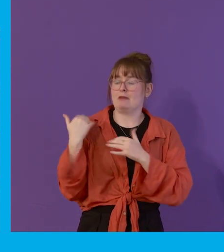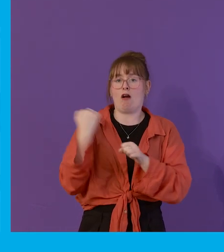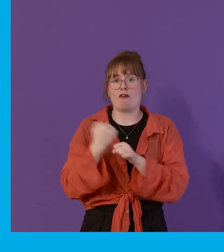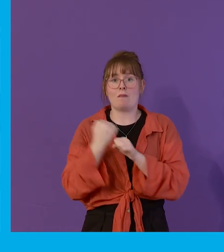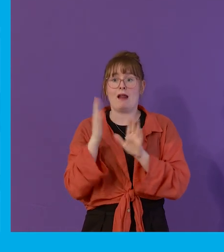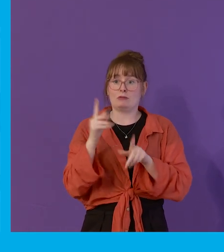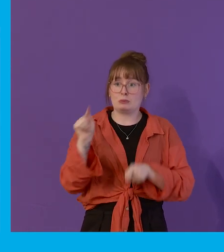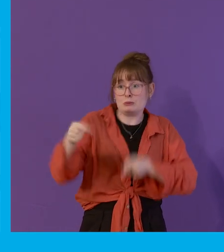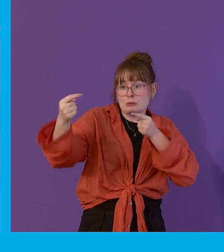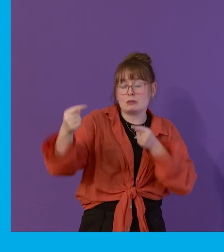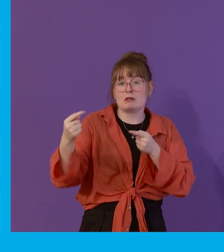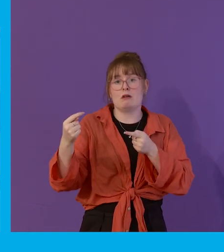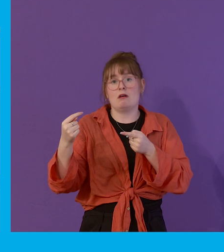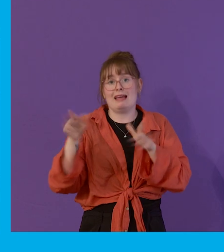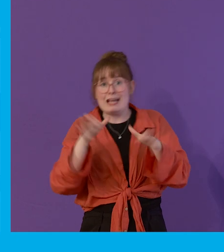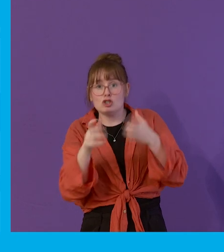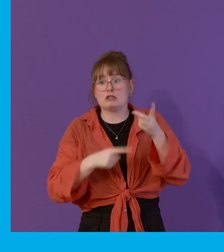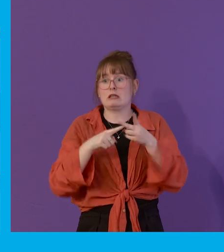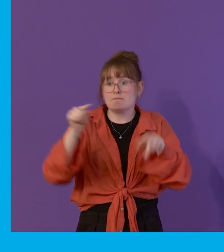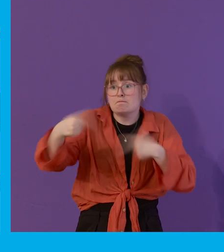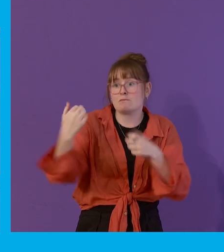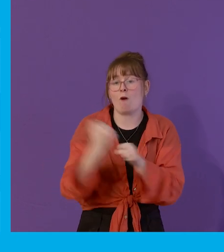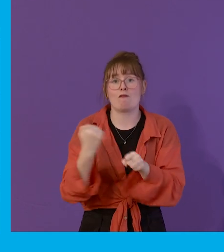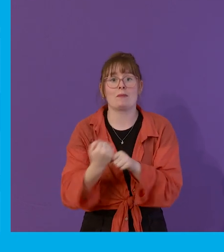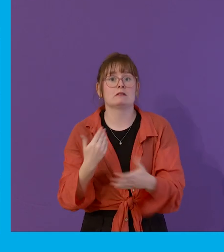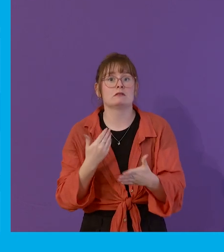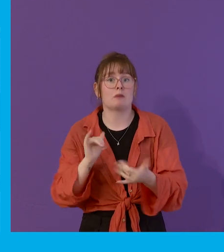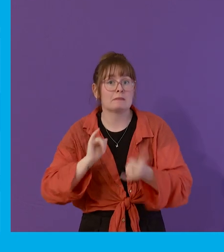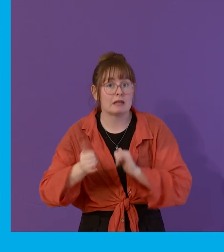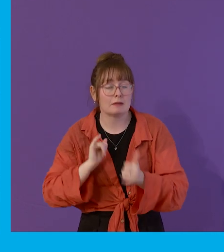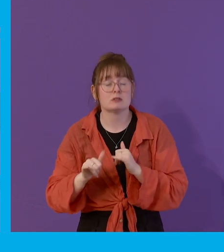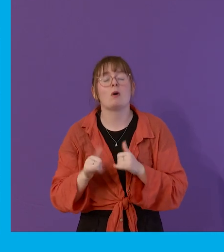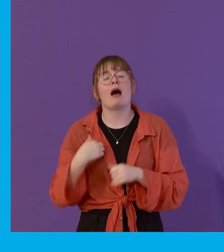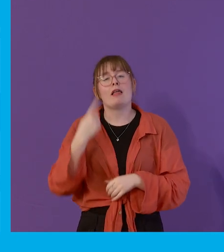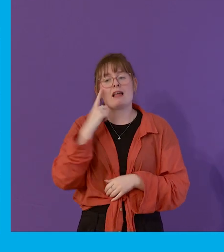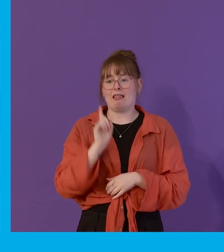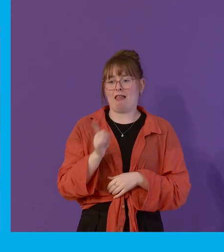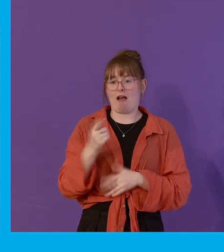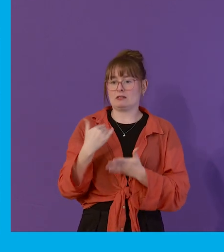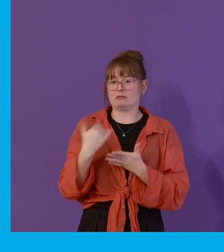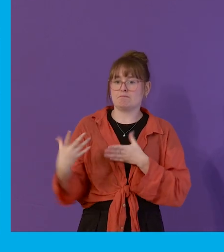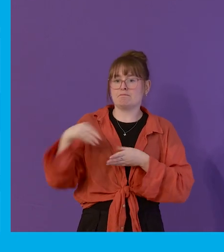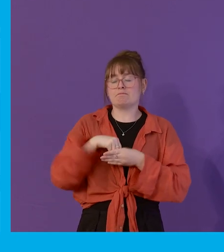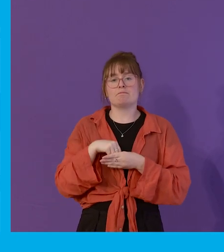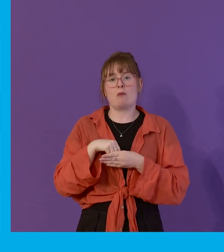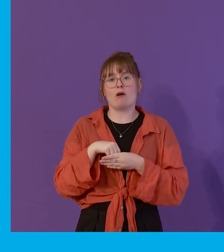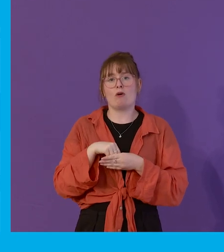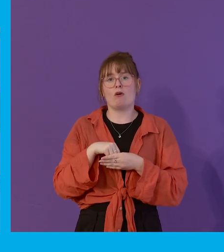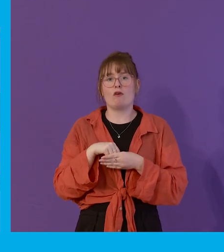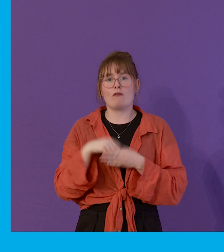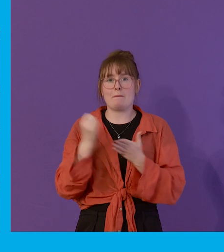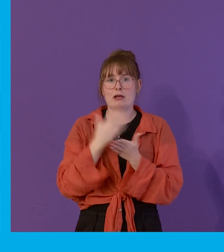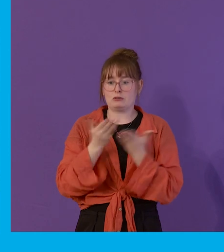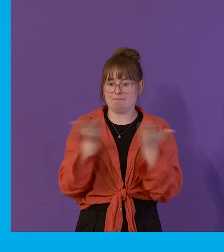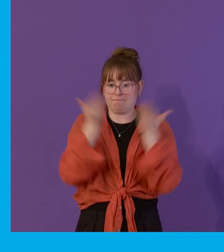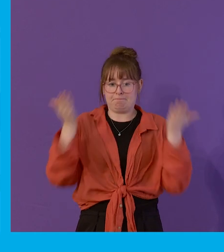to take on agencies as well. So, you know, I think this is all part of the important checks and balances